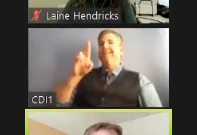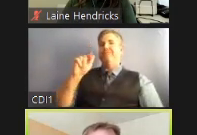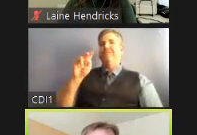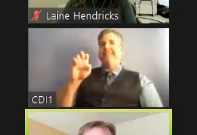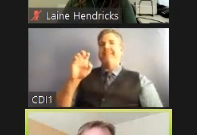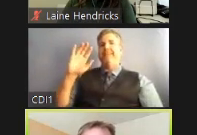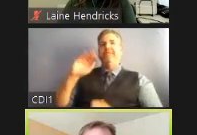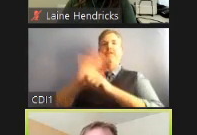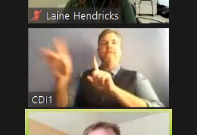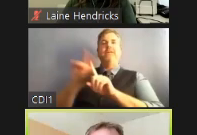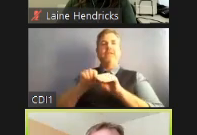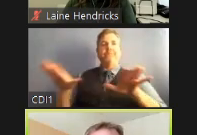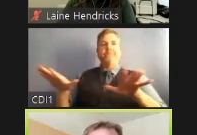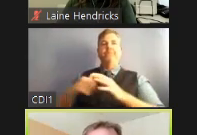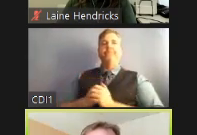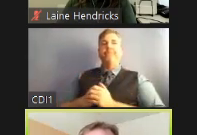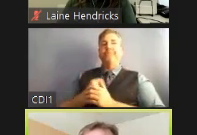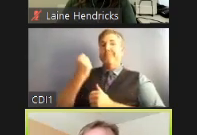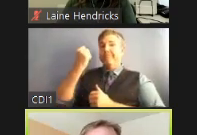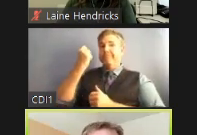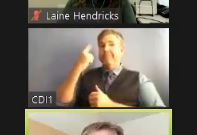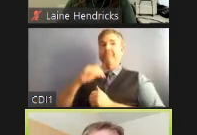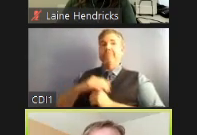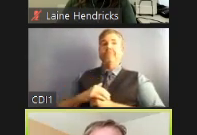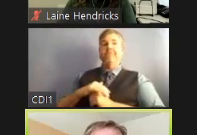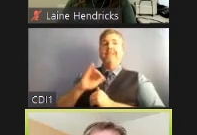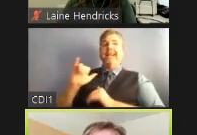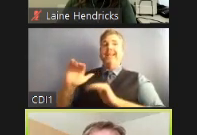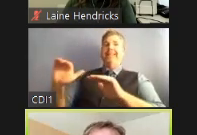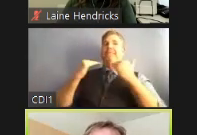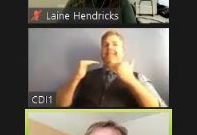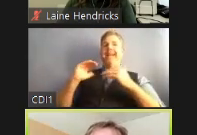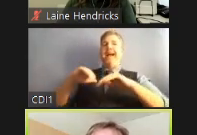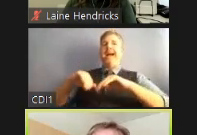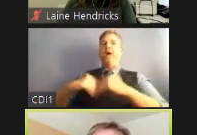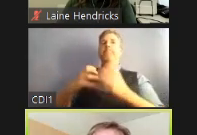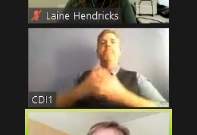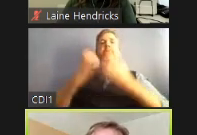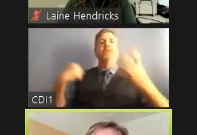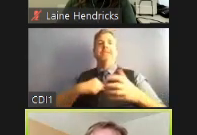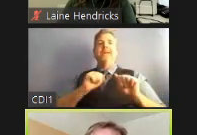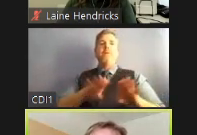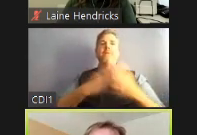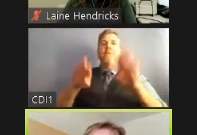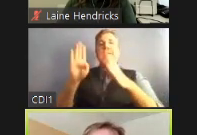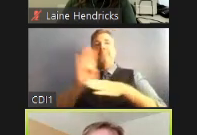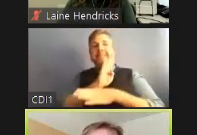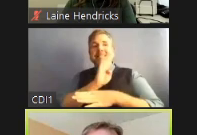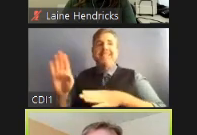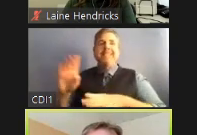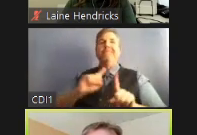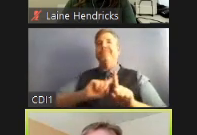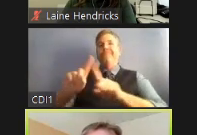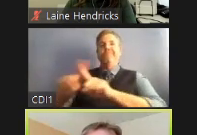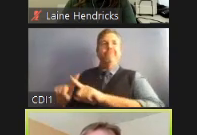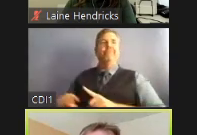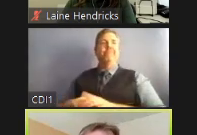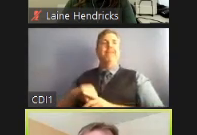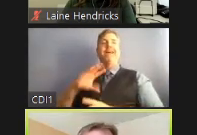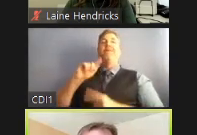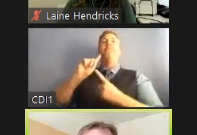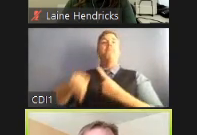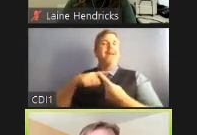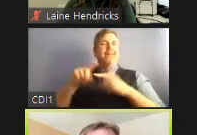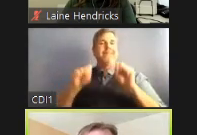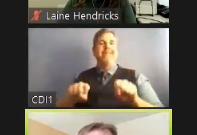can and can't do in terms of opening different sectors and when we might. That number that we're looking at is more